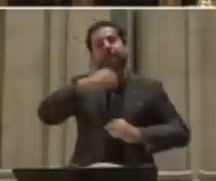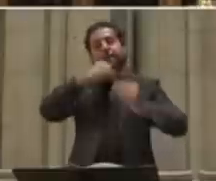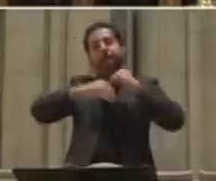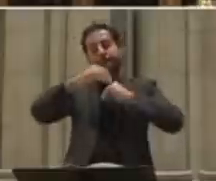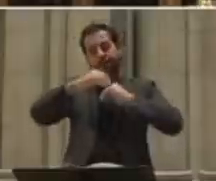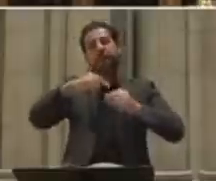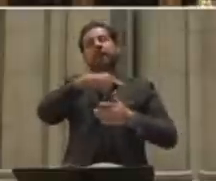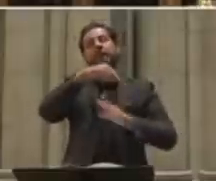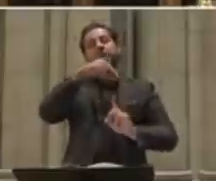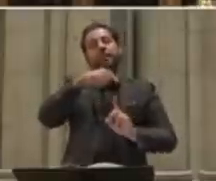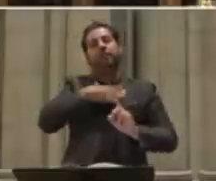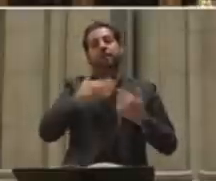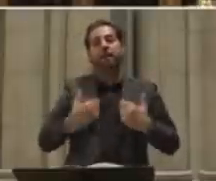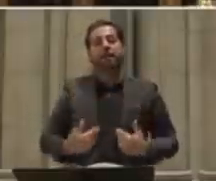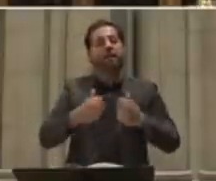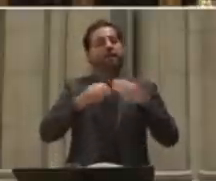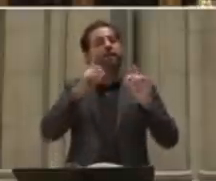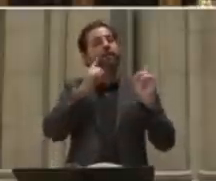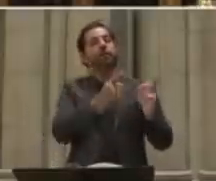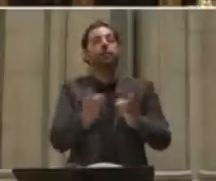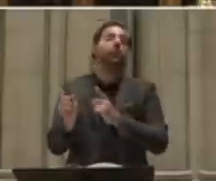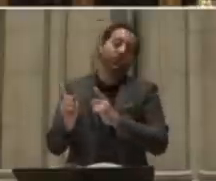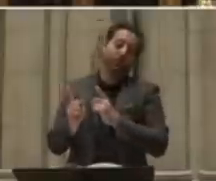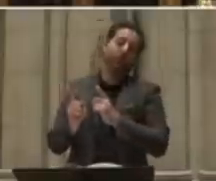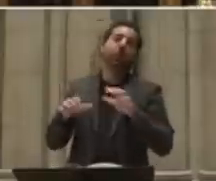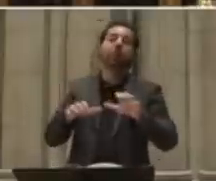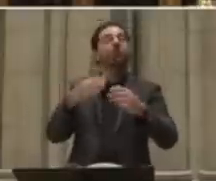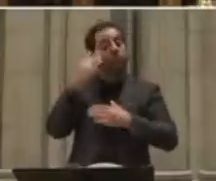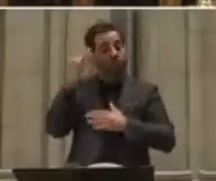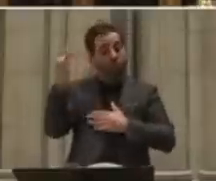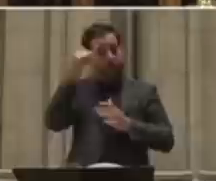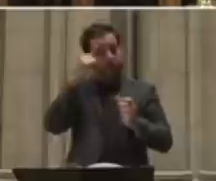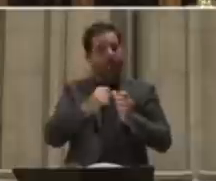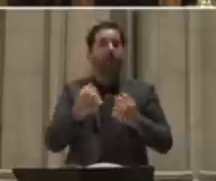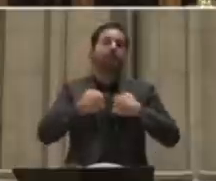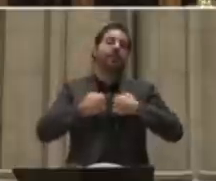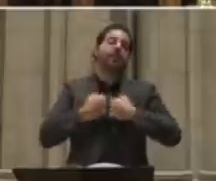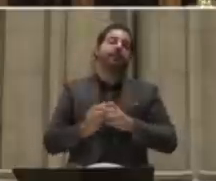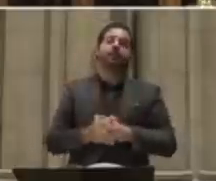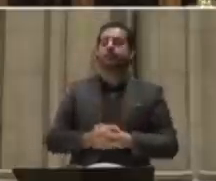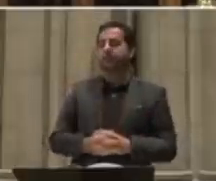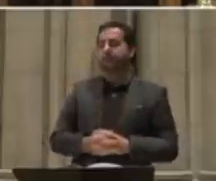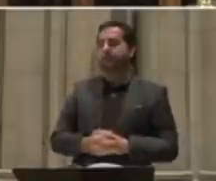eat, this is my body, which is given for you. Do this for the remembrance of me."